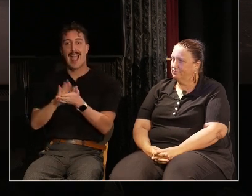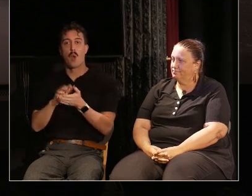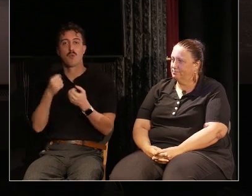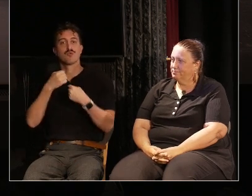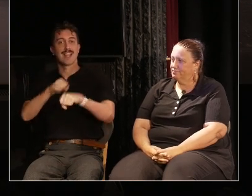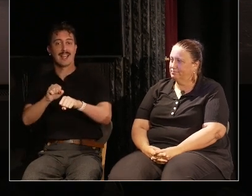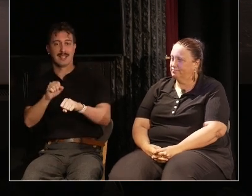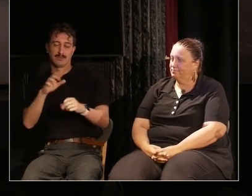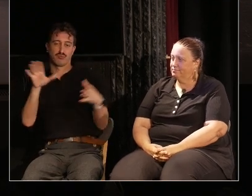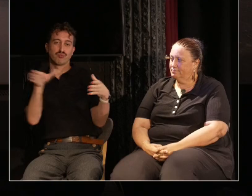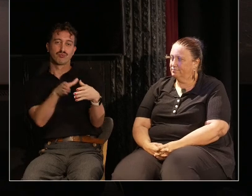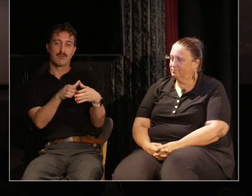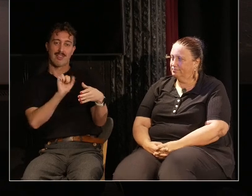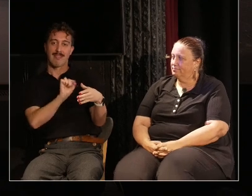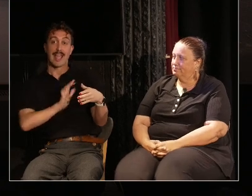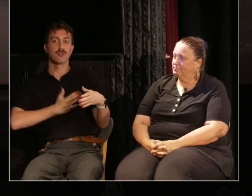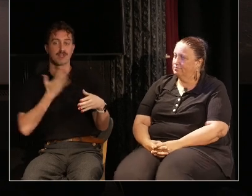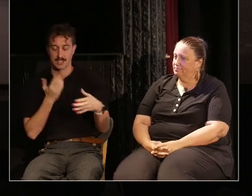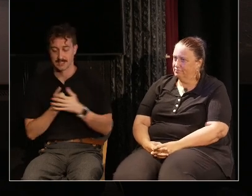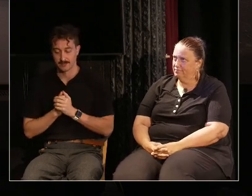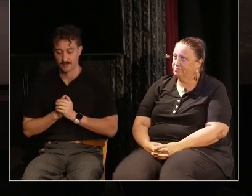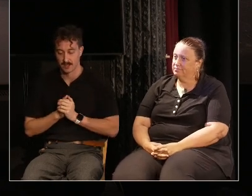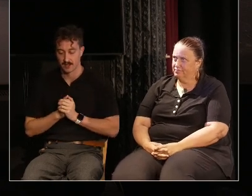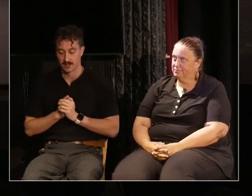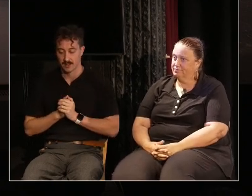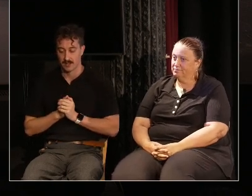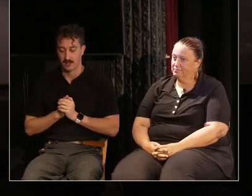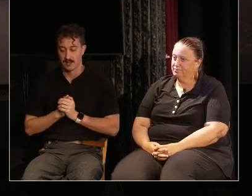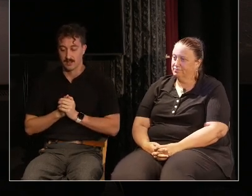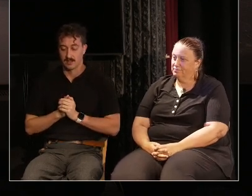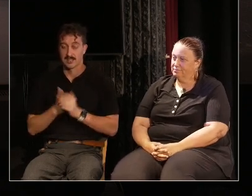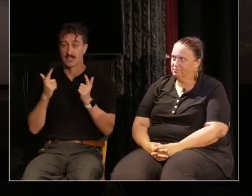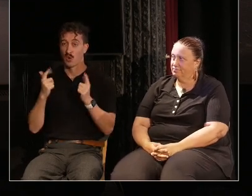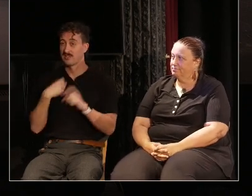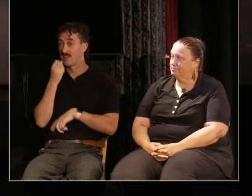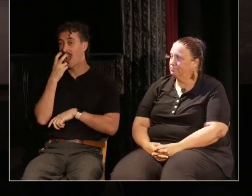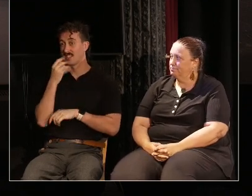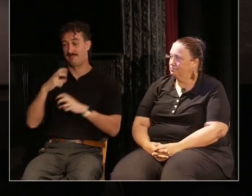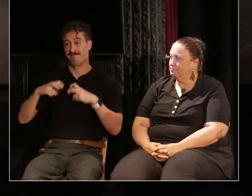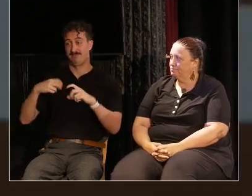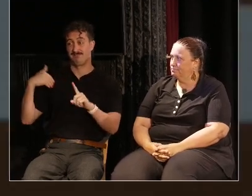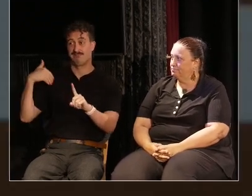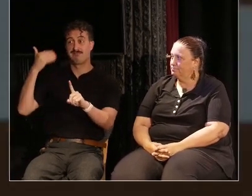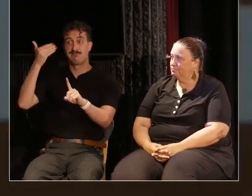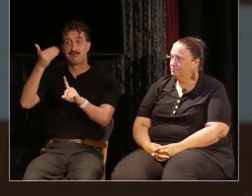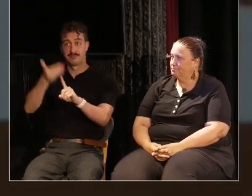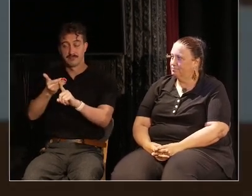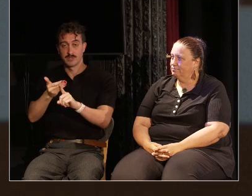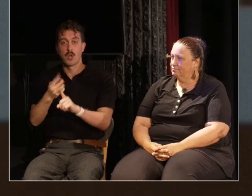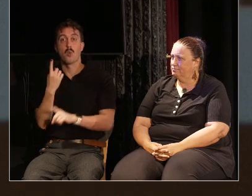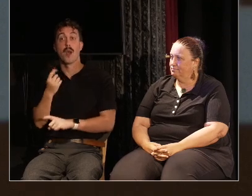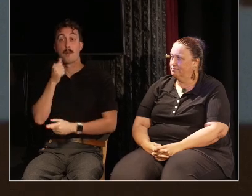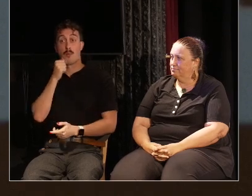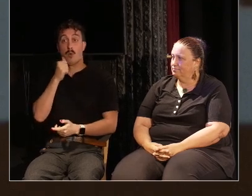community is not alone in facing some pretty nasty activity over the last little while. And so one of the proposals